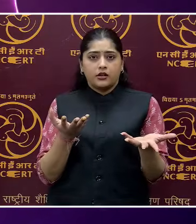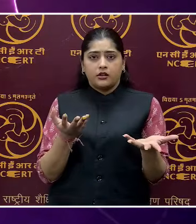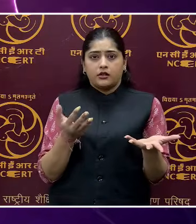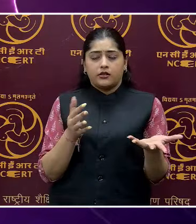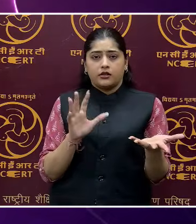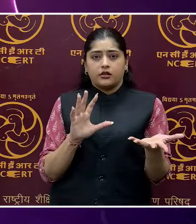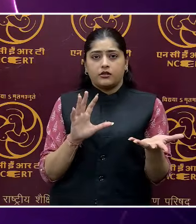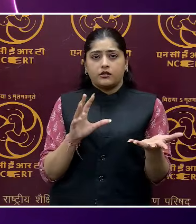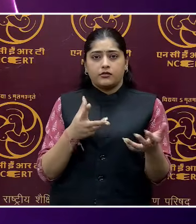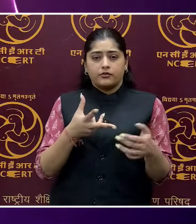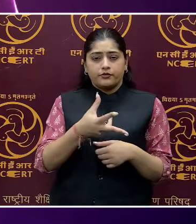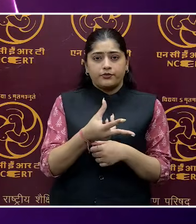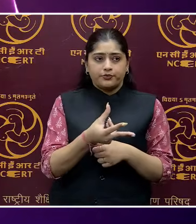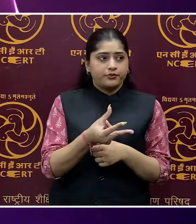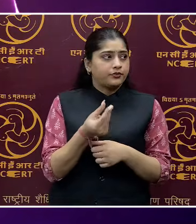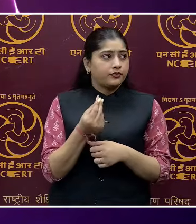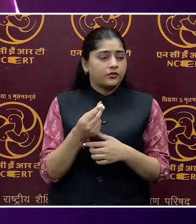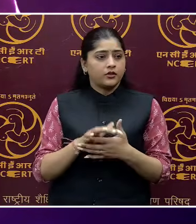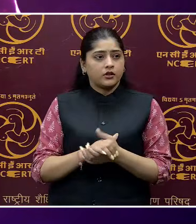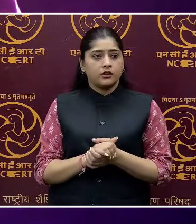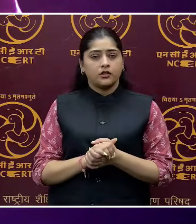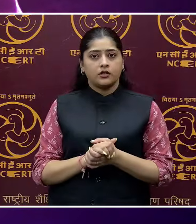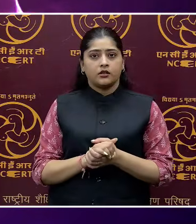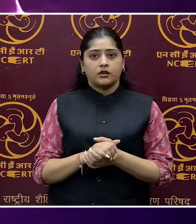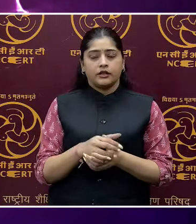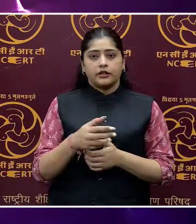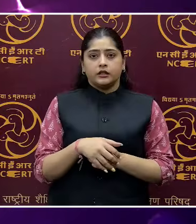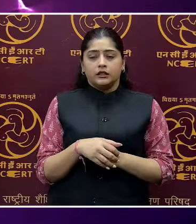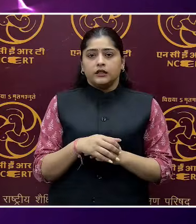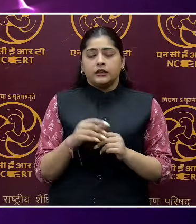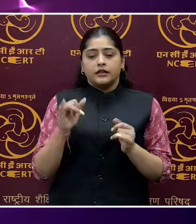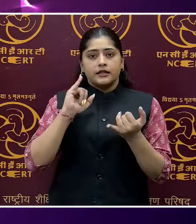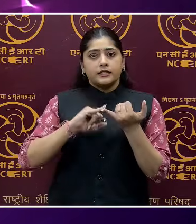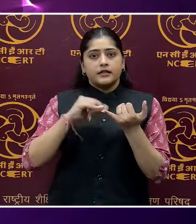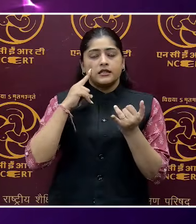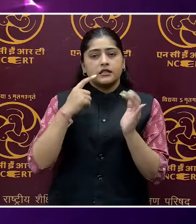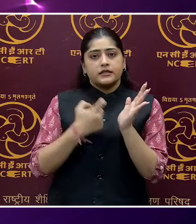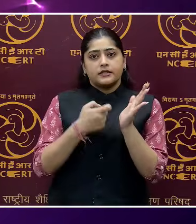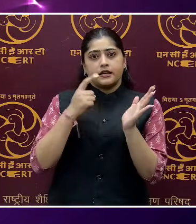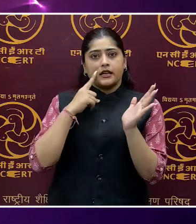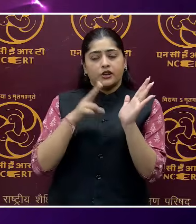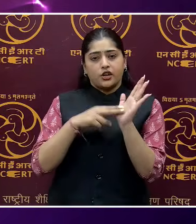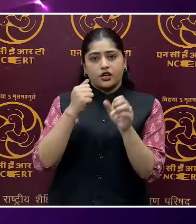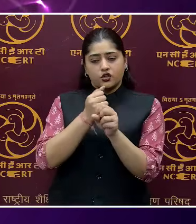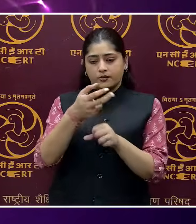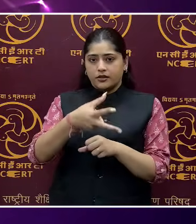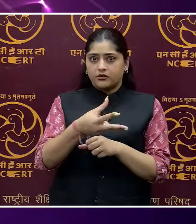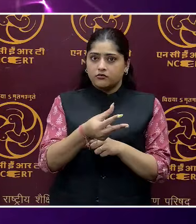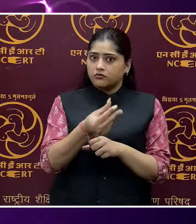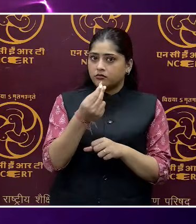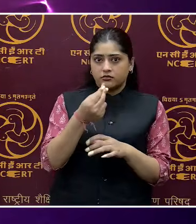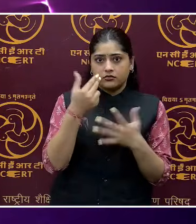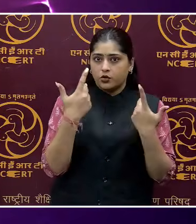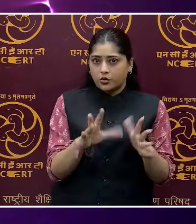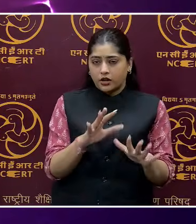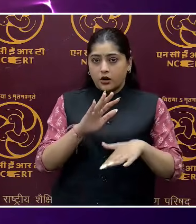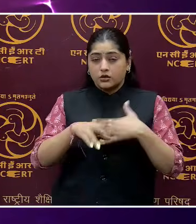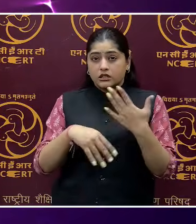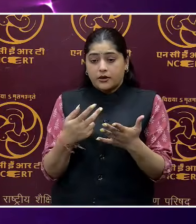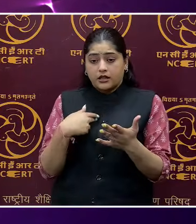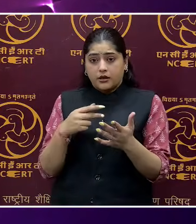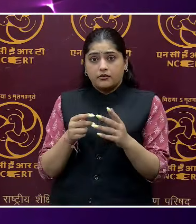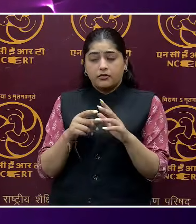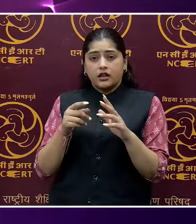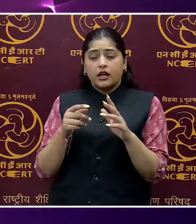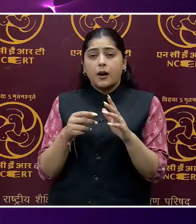syringe and on the piston, air is being taken into the syringe and the mark is up to 10. Now